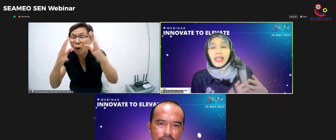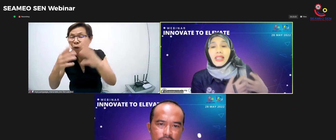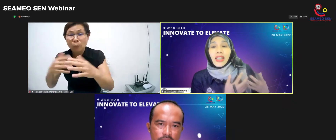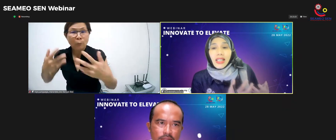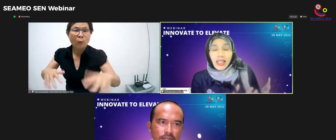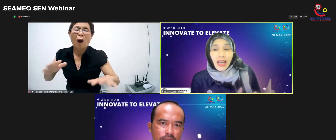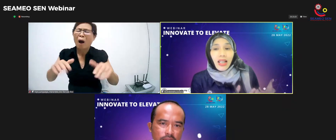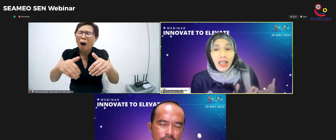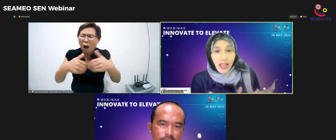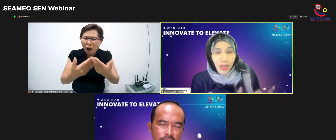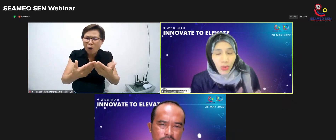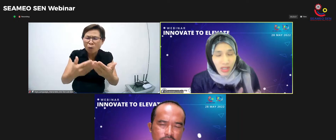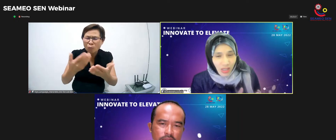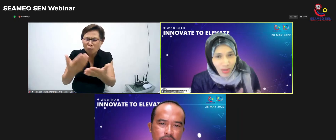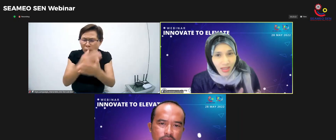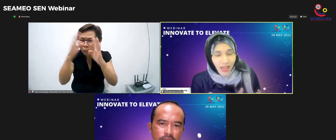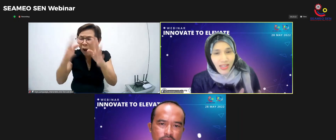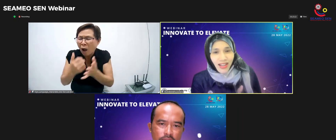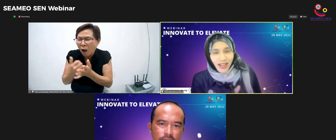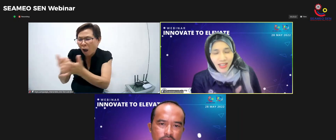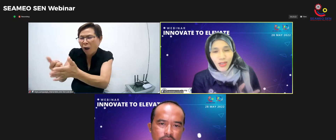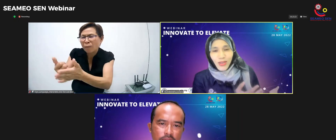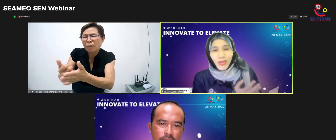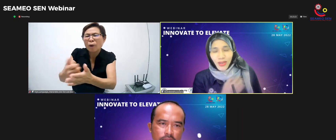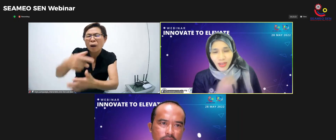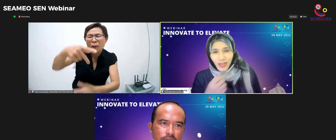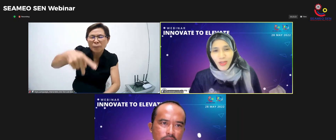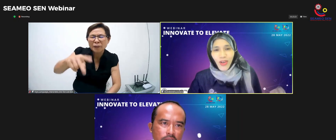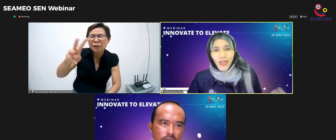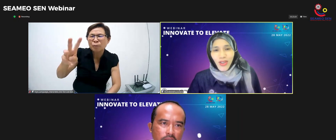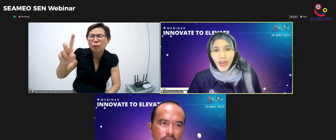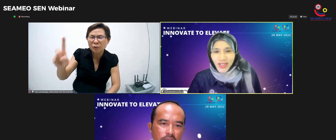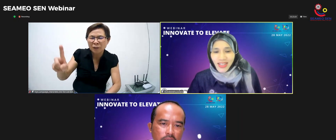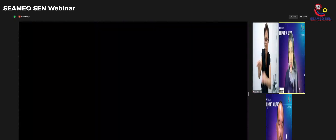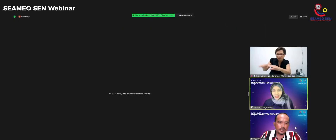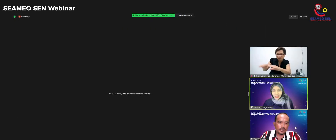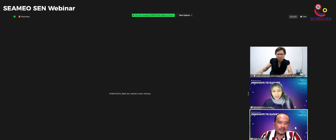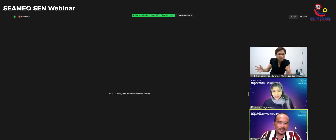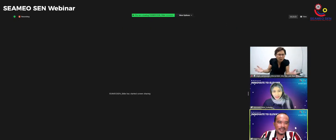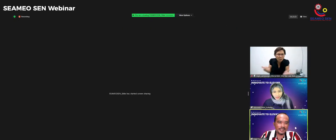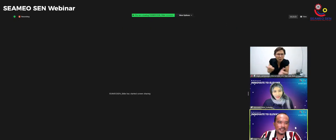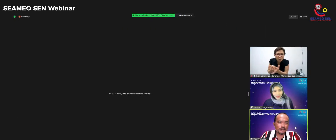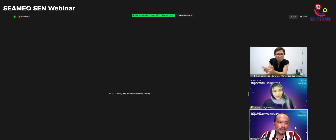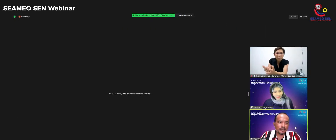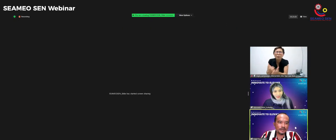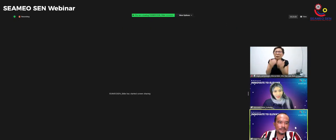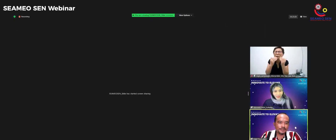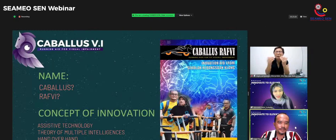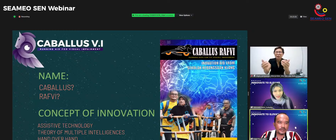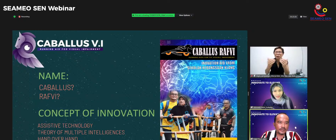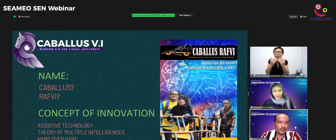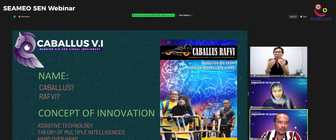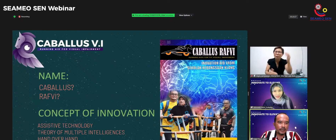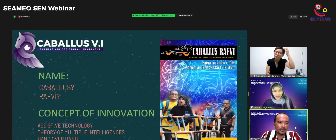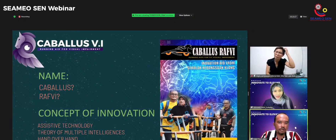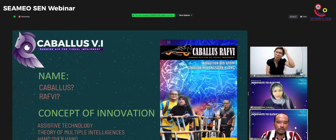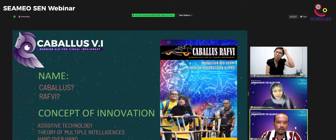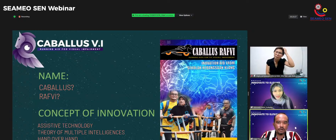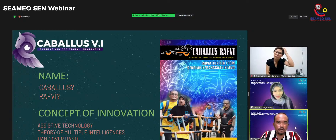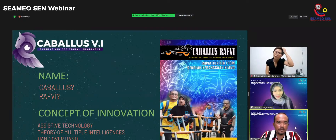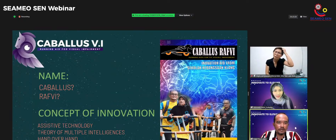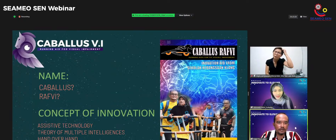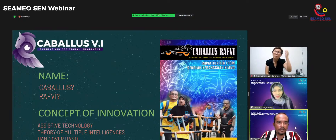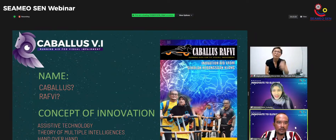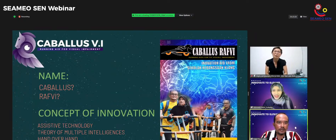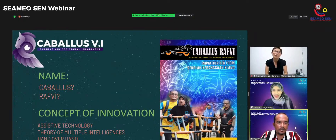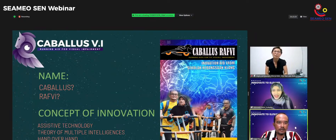help assist learners with disabilities? Cikgu, the floor is yours. Yeah, okay, thank you. Can we go